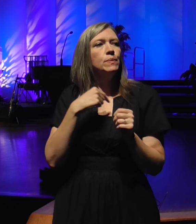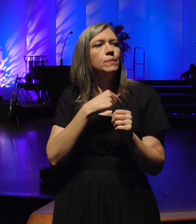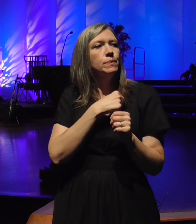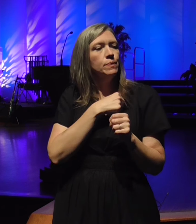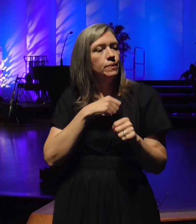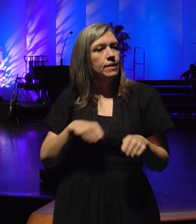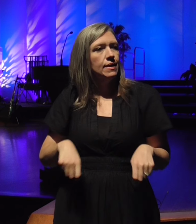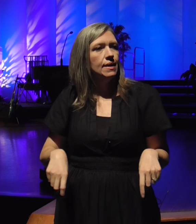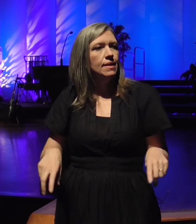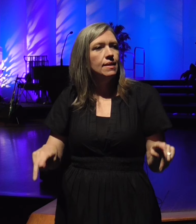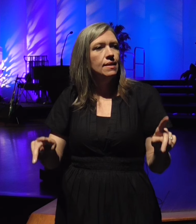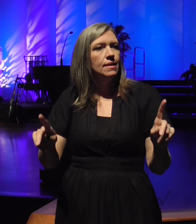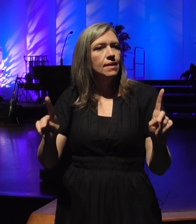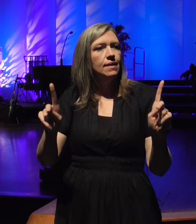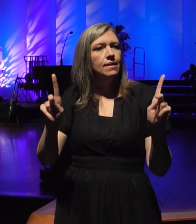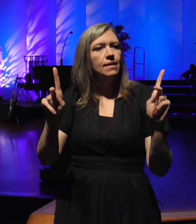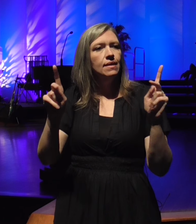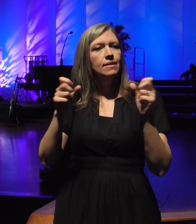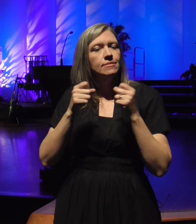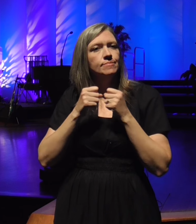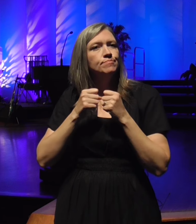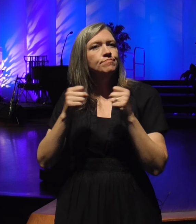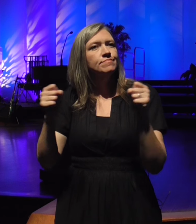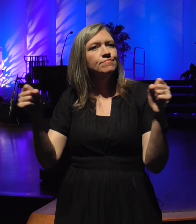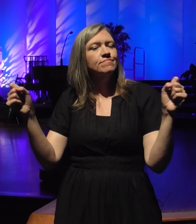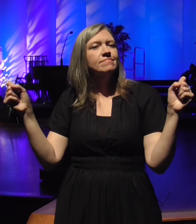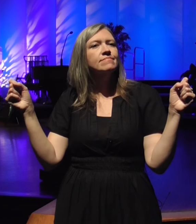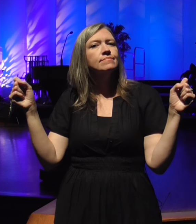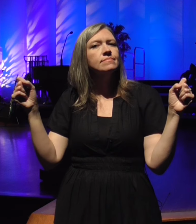us. We